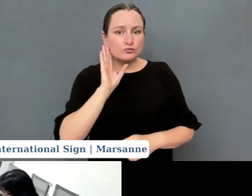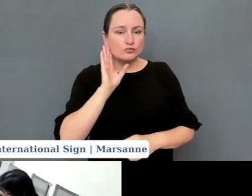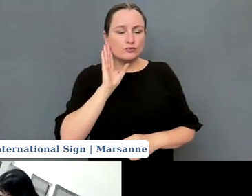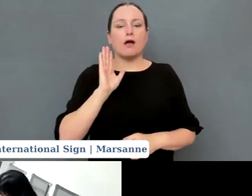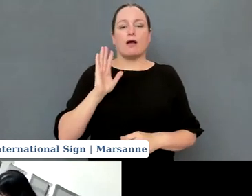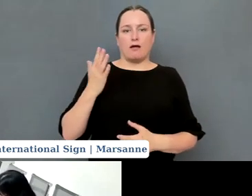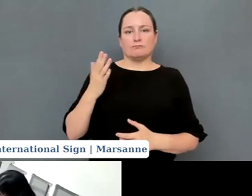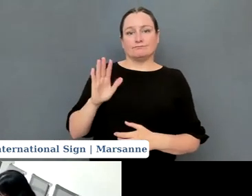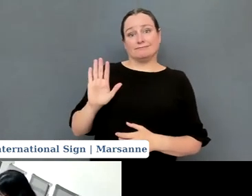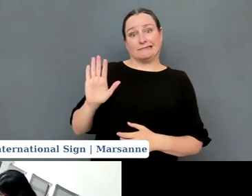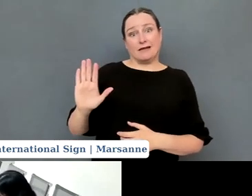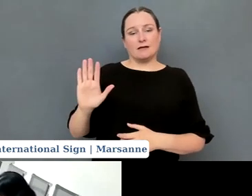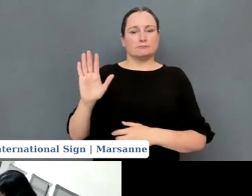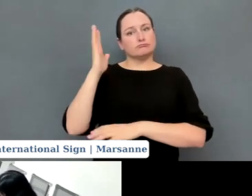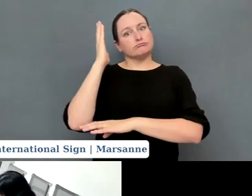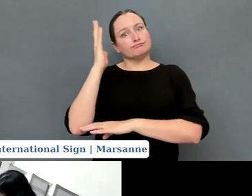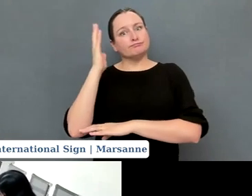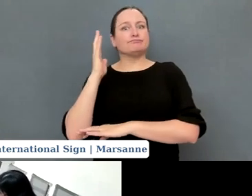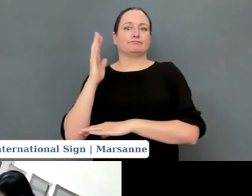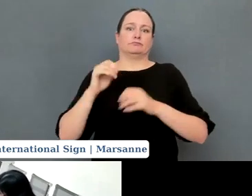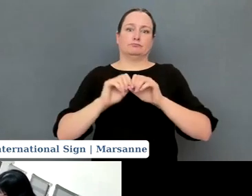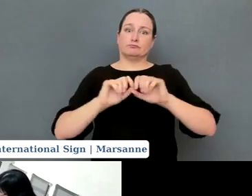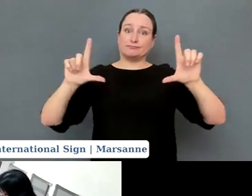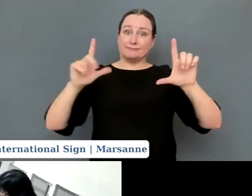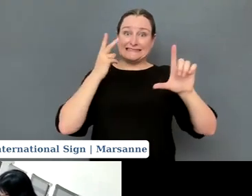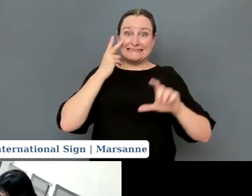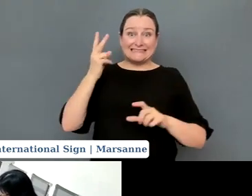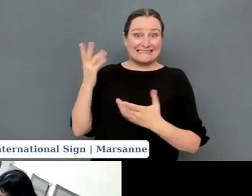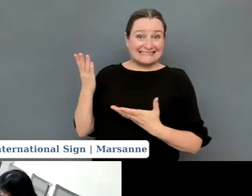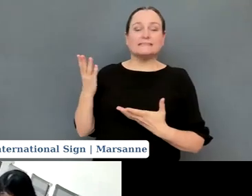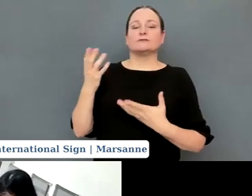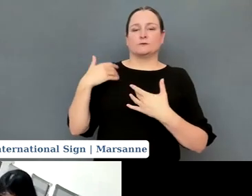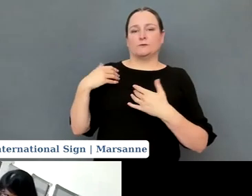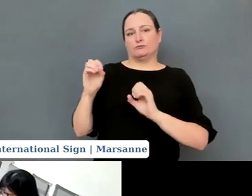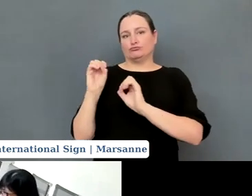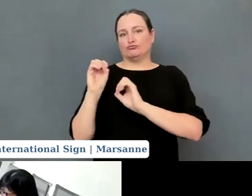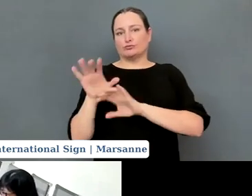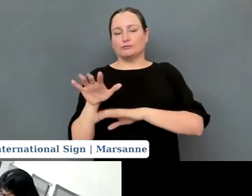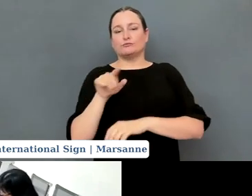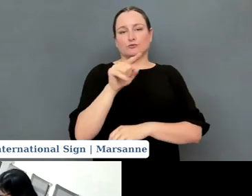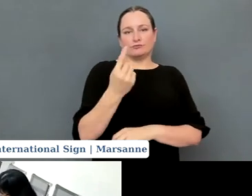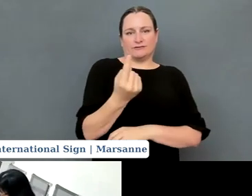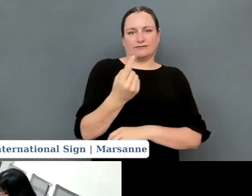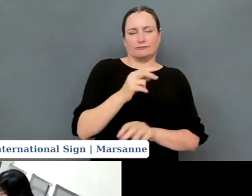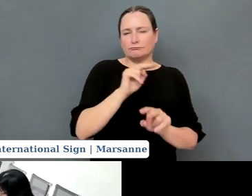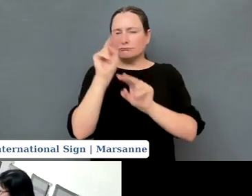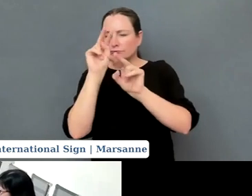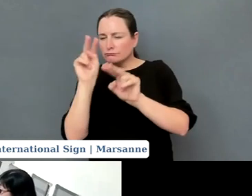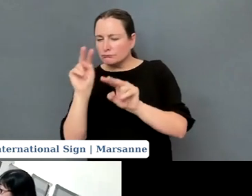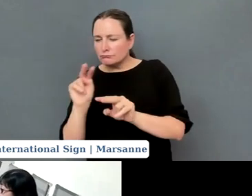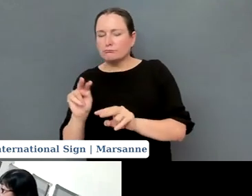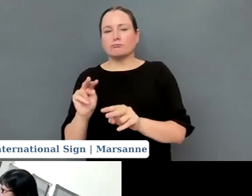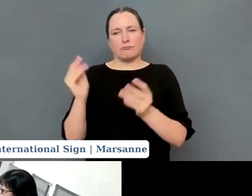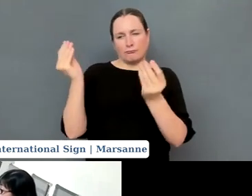contents of the presentation in the chat. So you may be able to look at that and frame